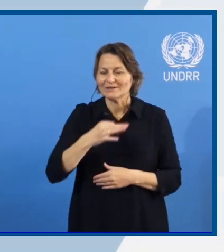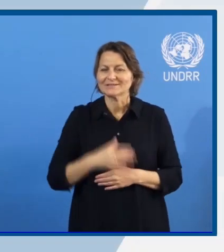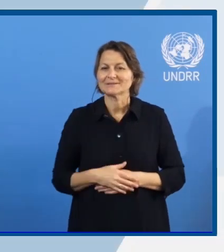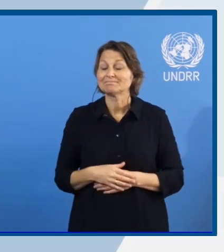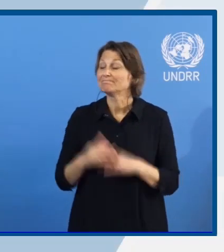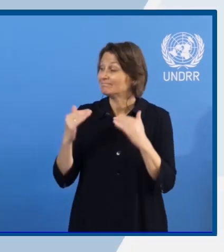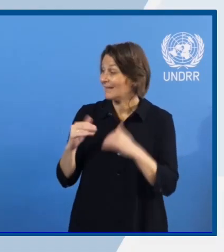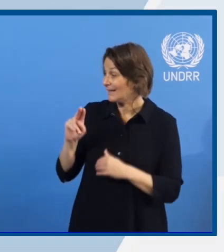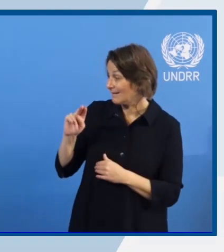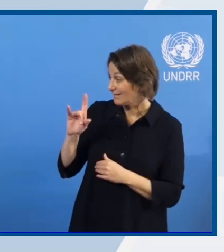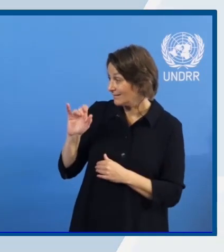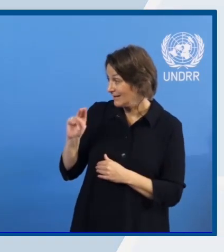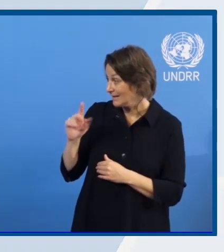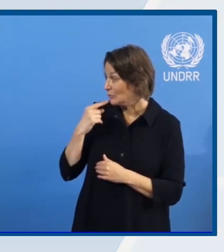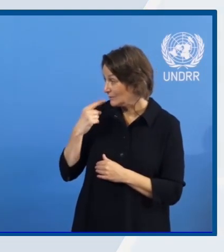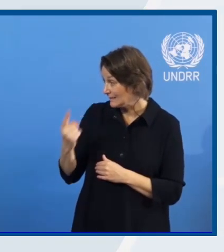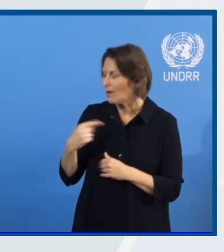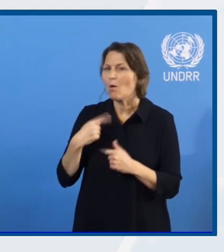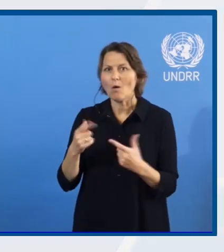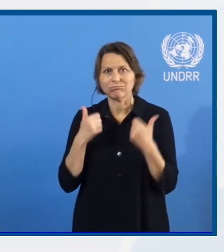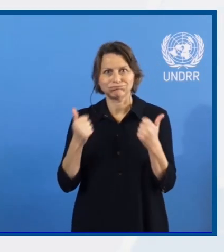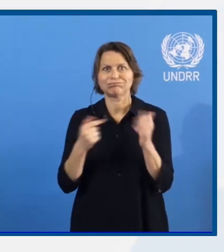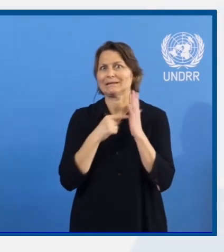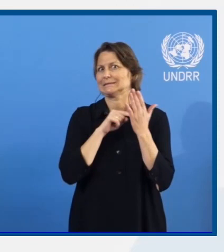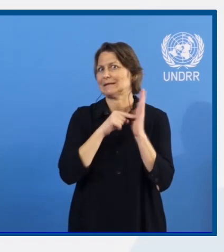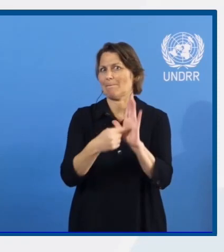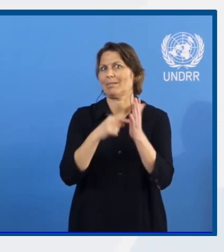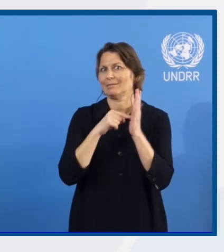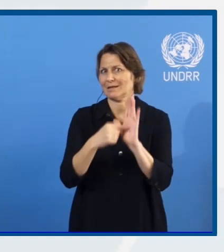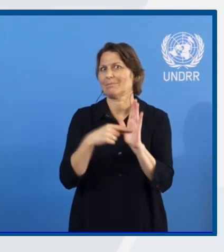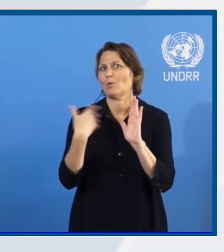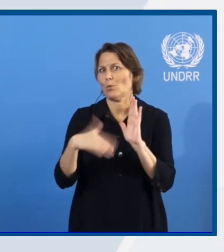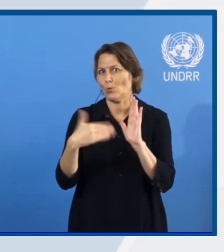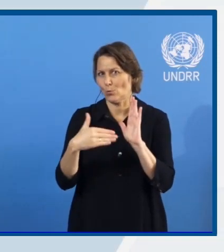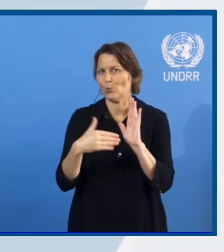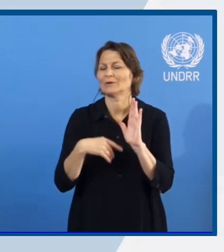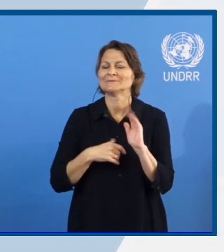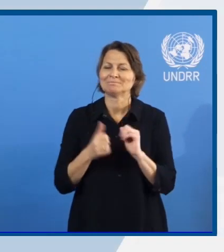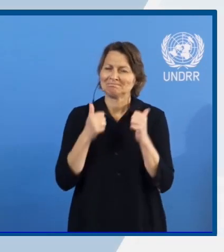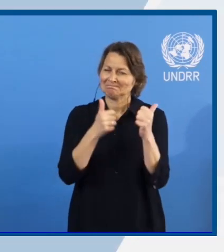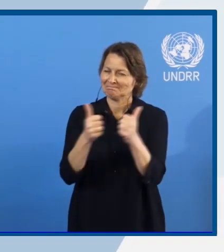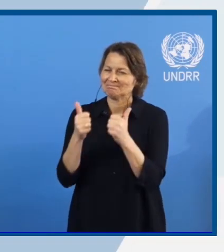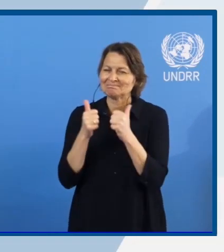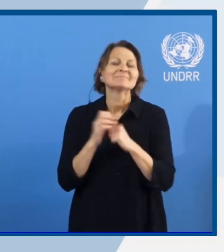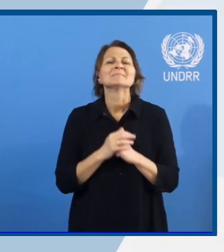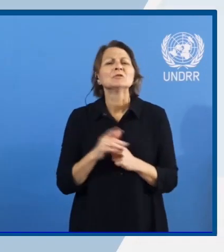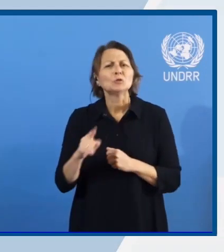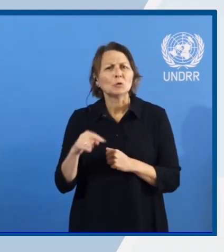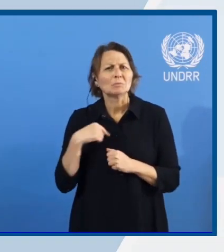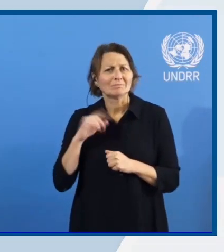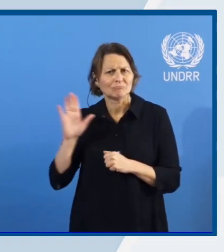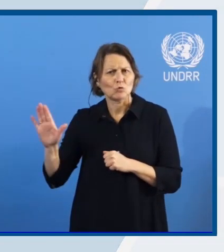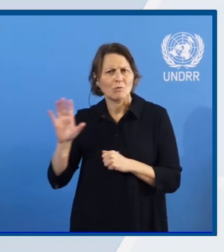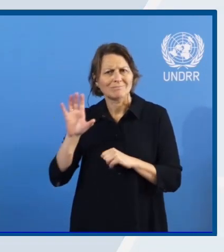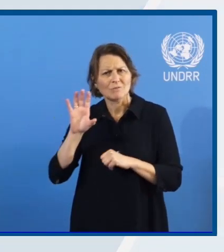few quite different, very exciting examples, both about some of the innovation that Jamaica has been